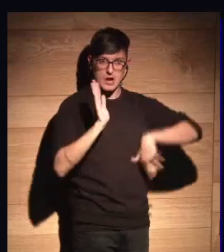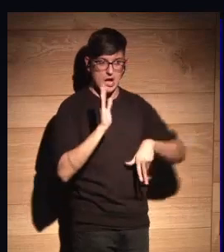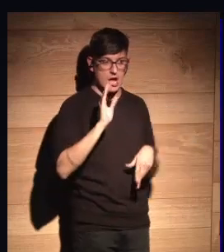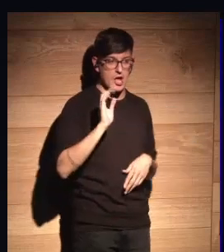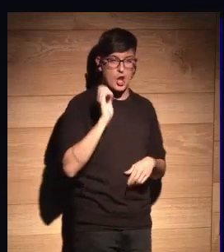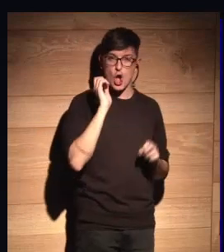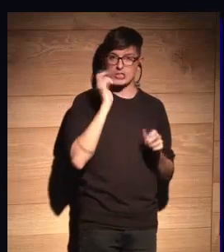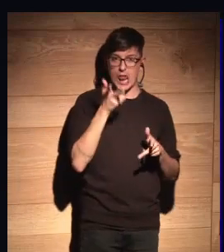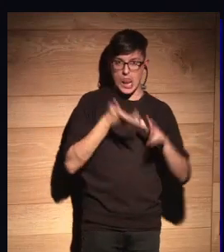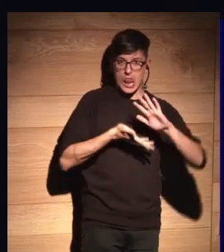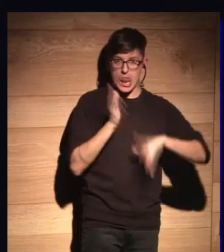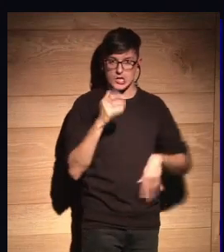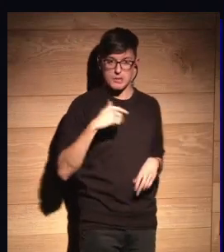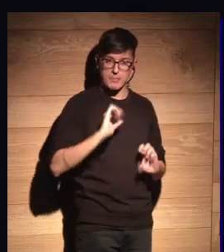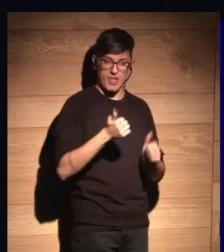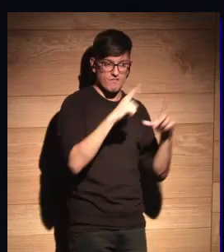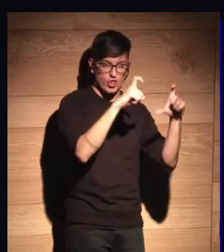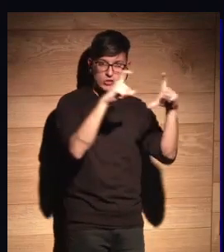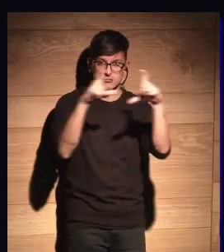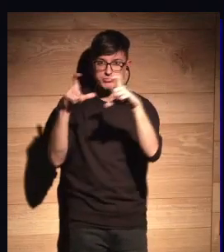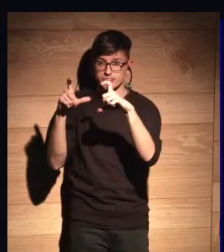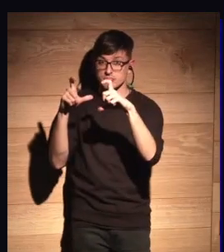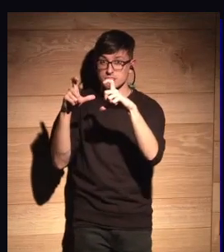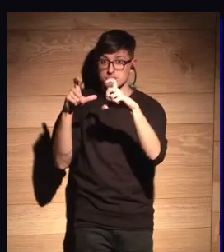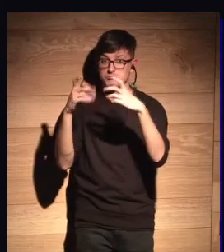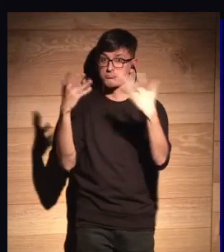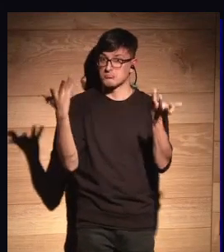actually photograph without a script, without